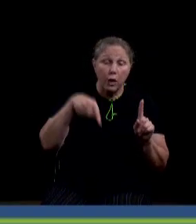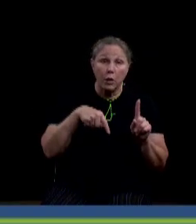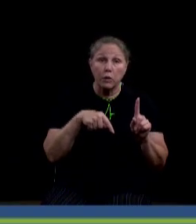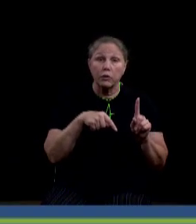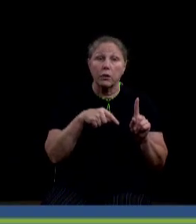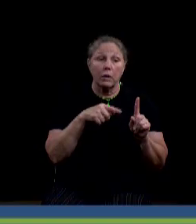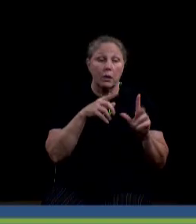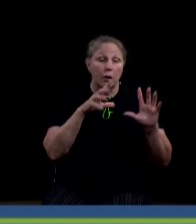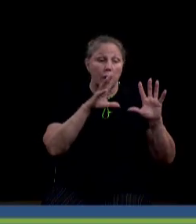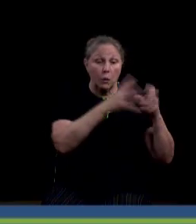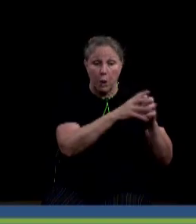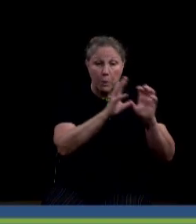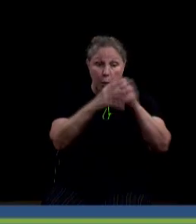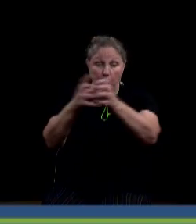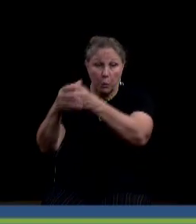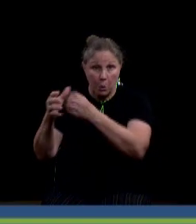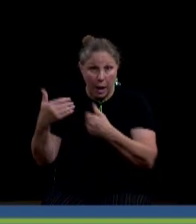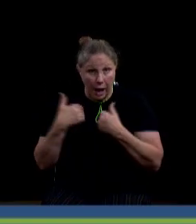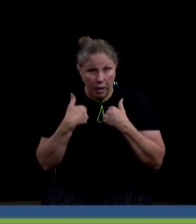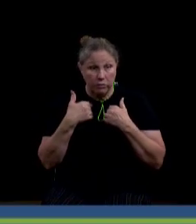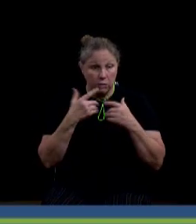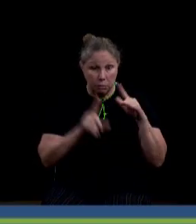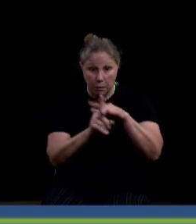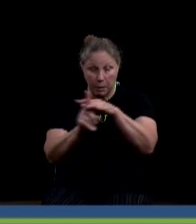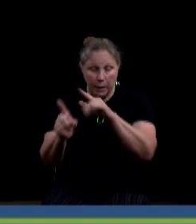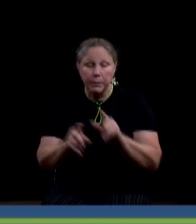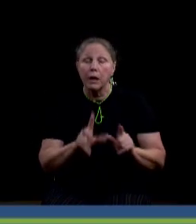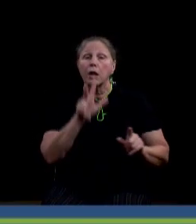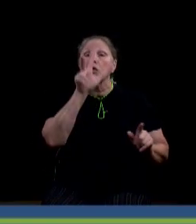were generated from events where people did